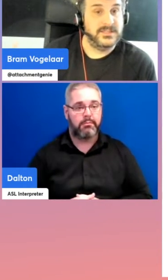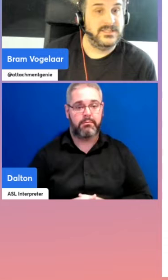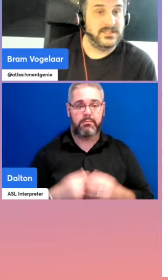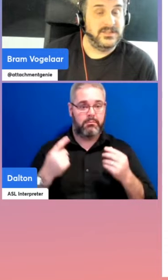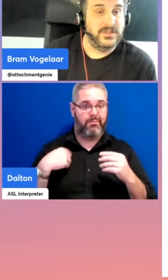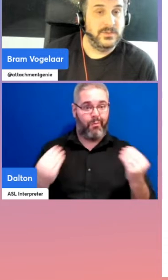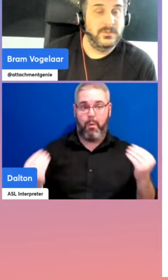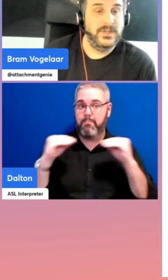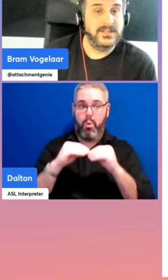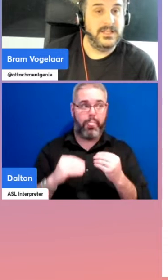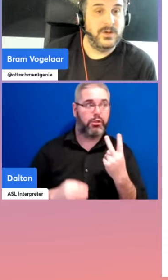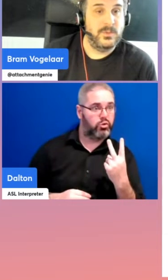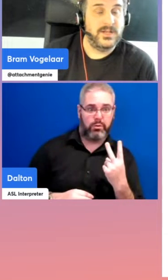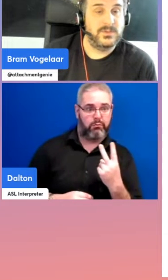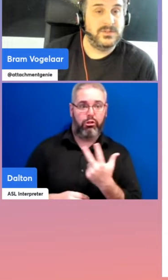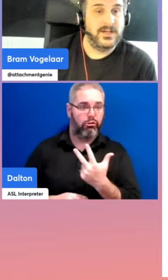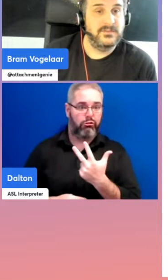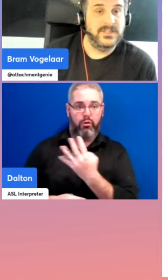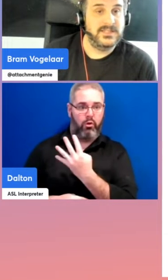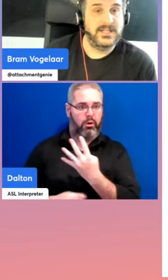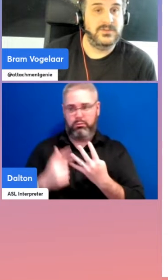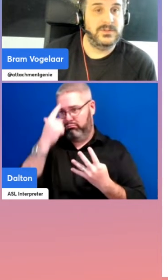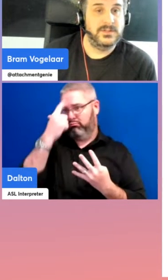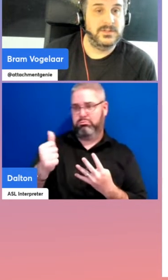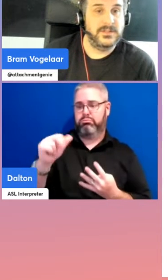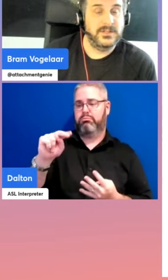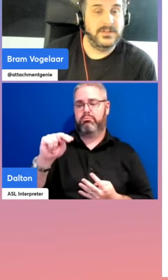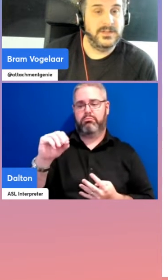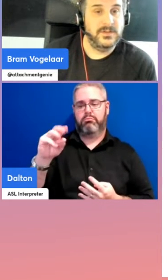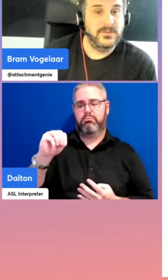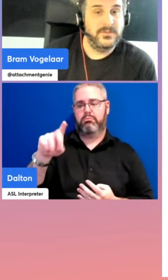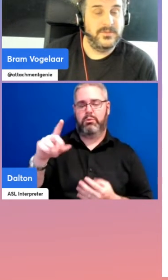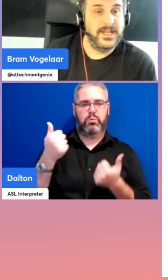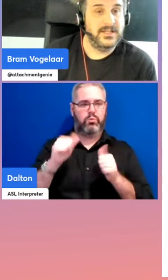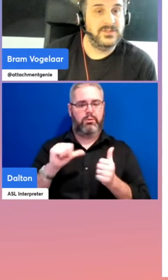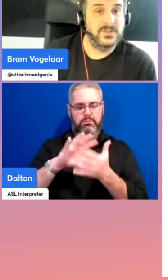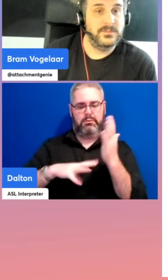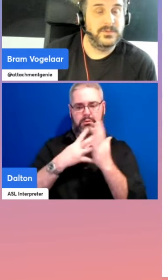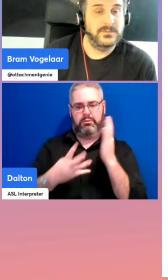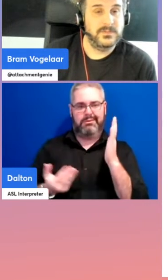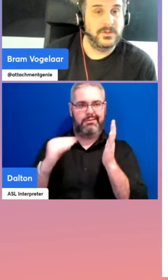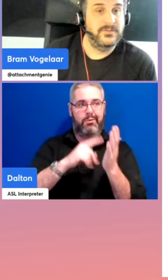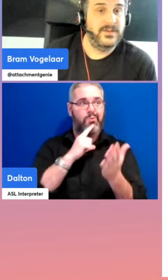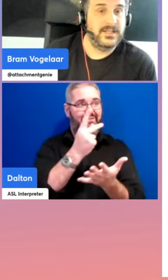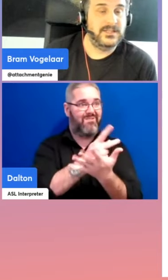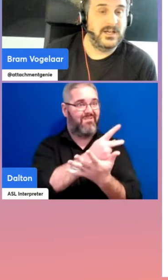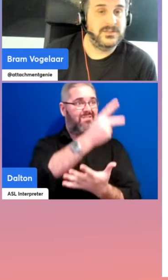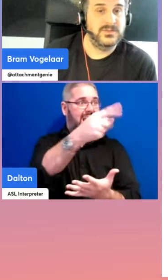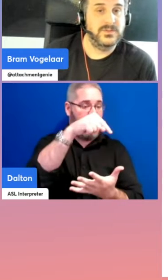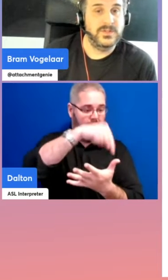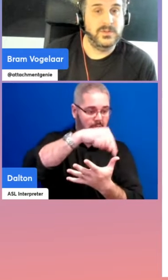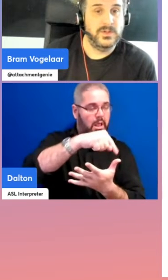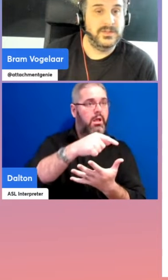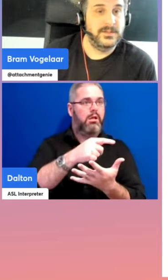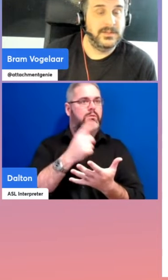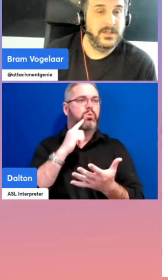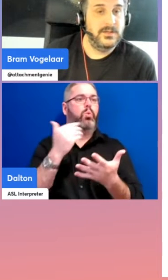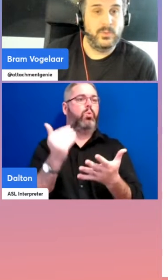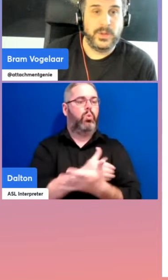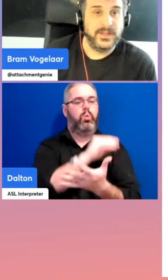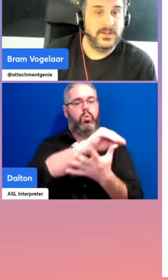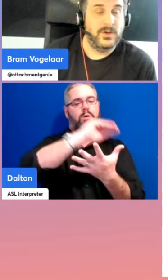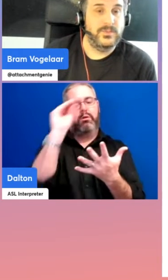more nodes than just the two, basically Nomad will try and reschedule the failing job or the failing task onto a new node.